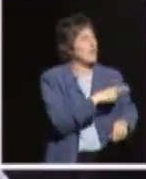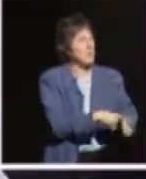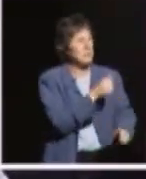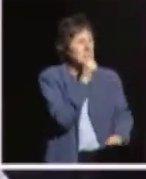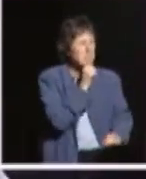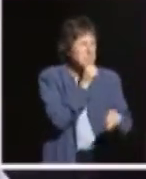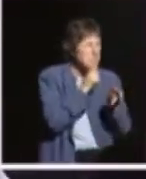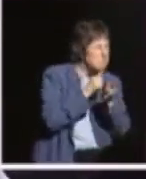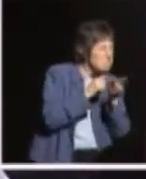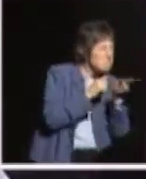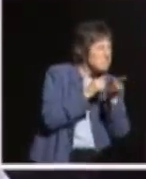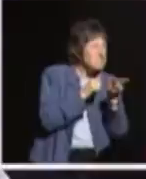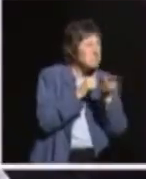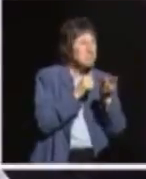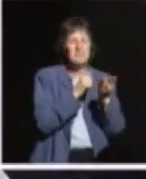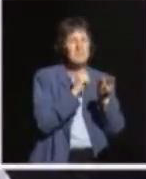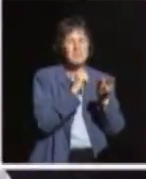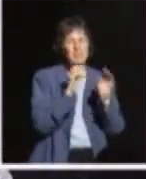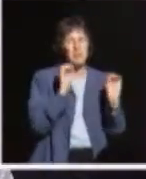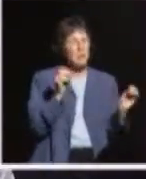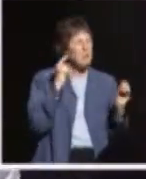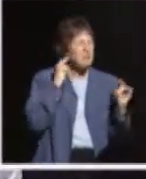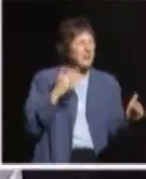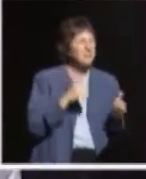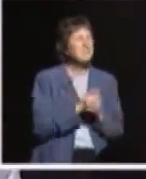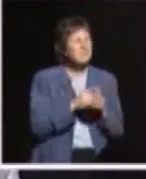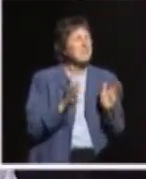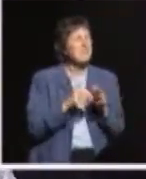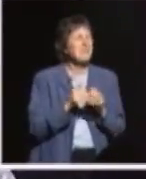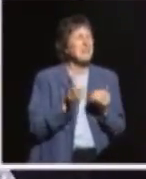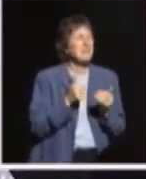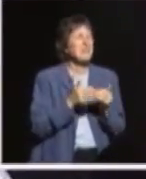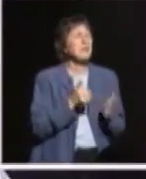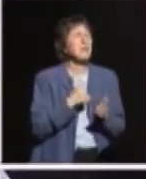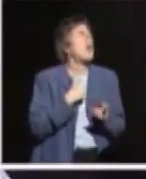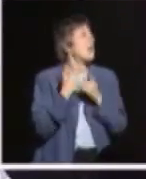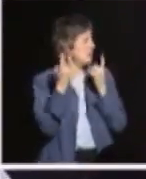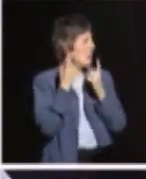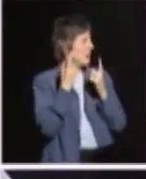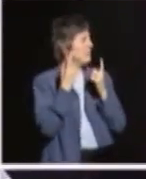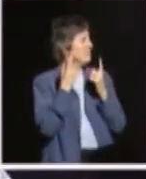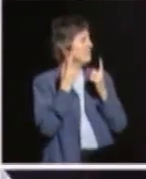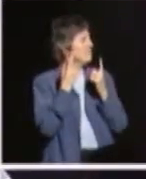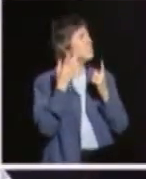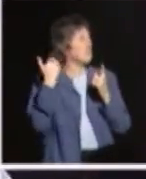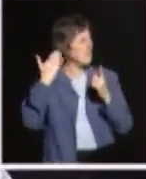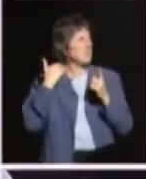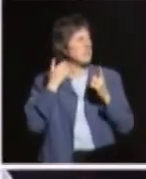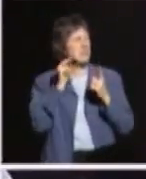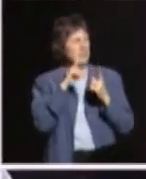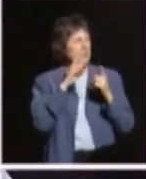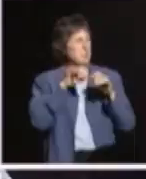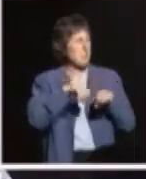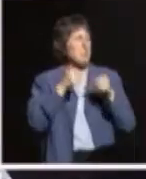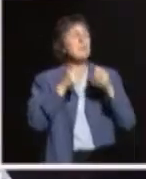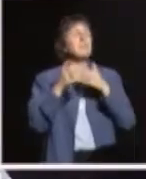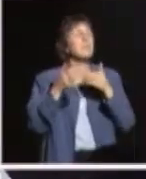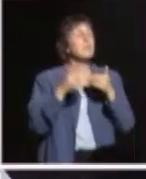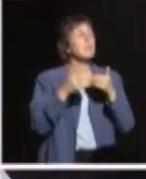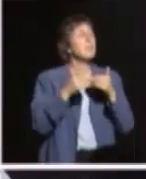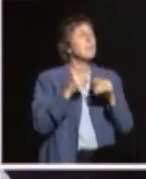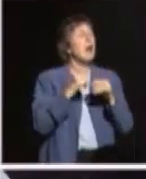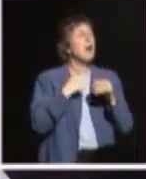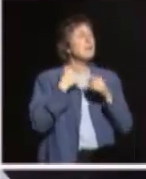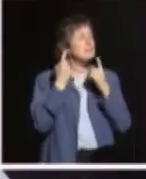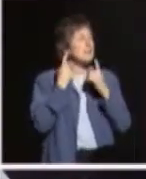think also it gives me, I thought to myself during that time that I wonder if many